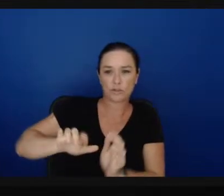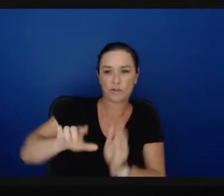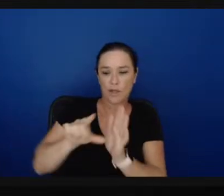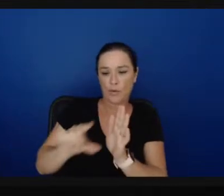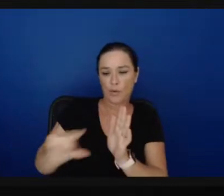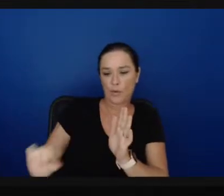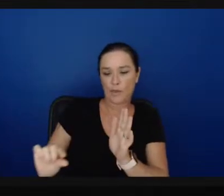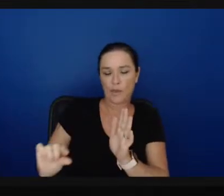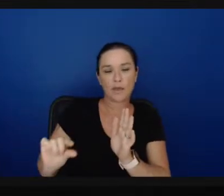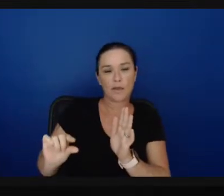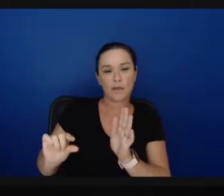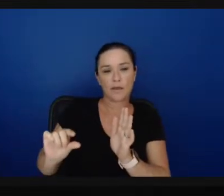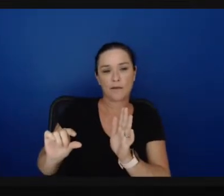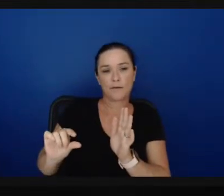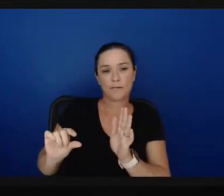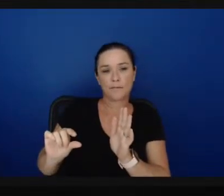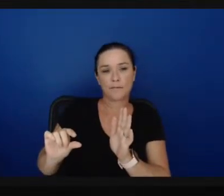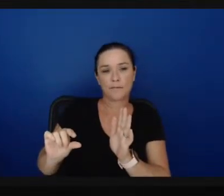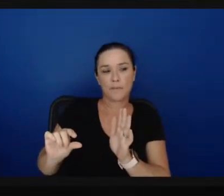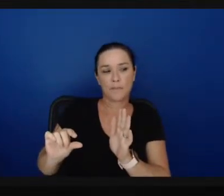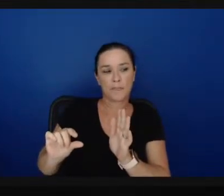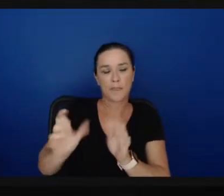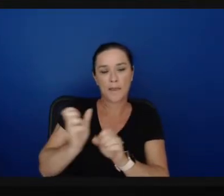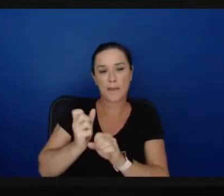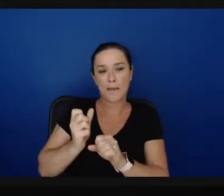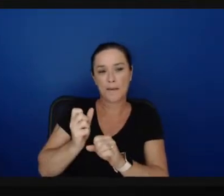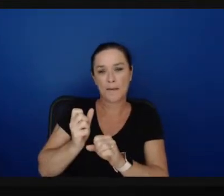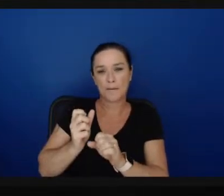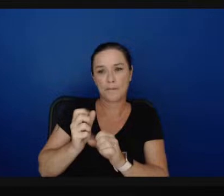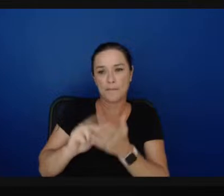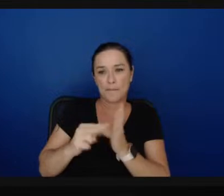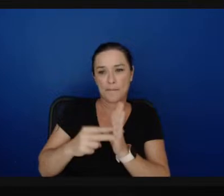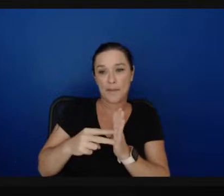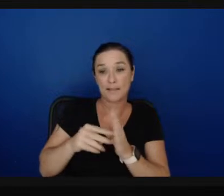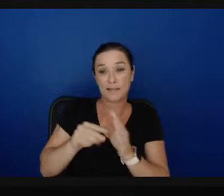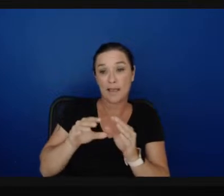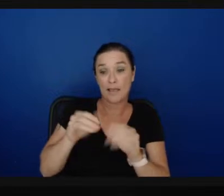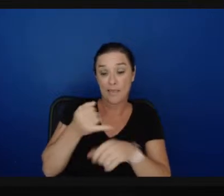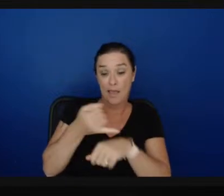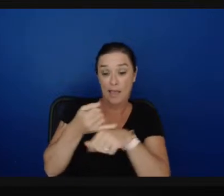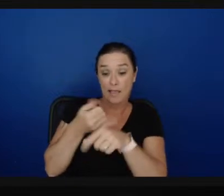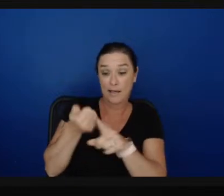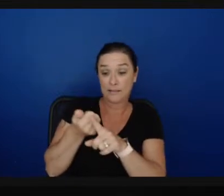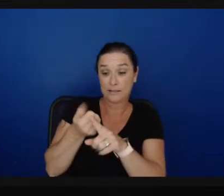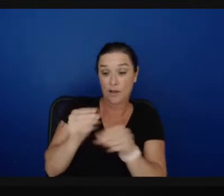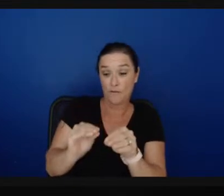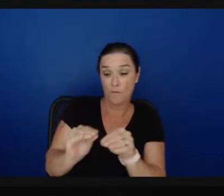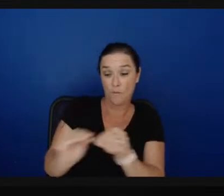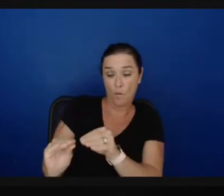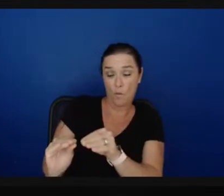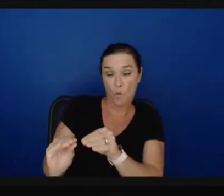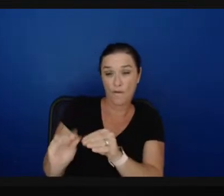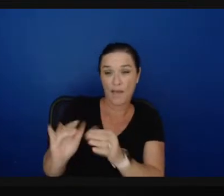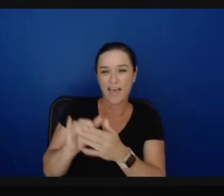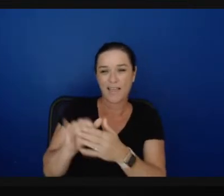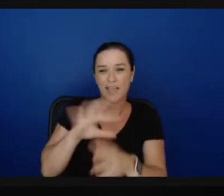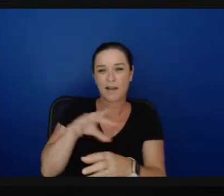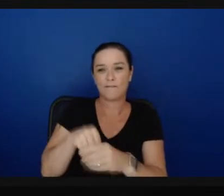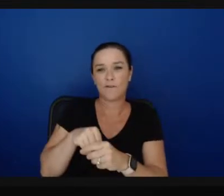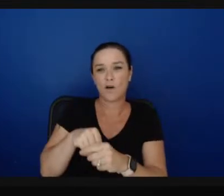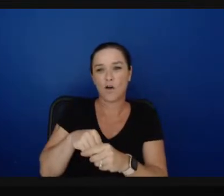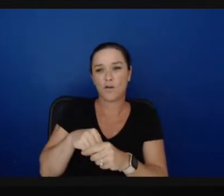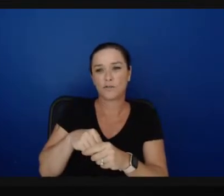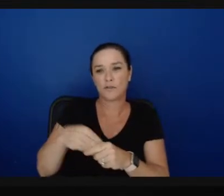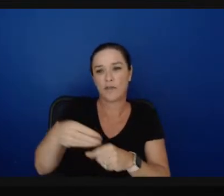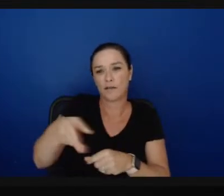of the island to migrate and move, and that involves faults, and those